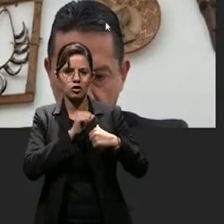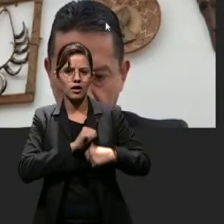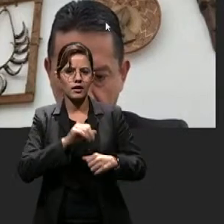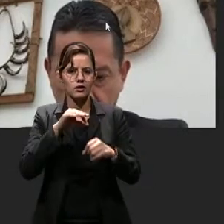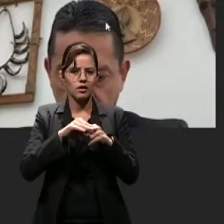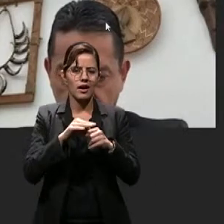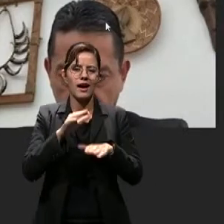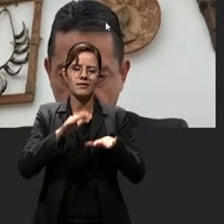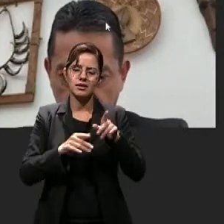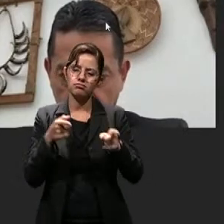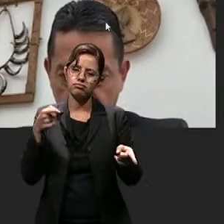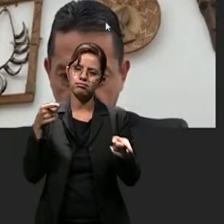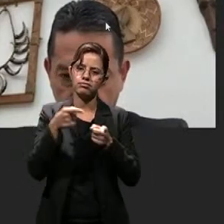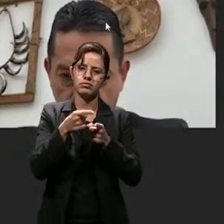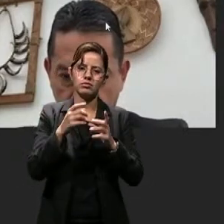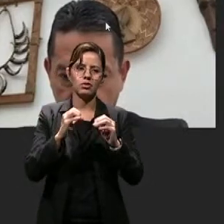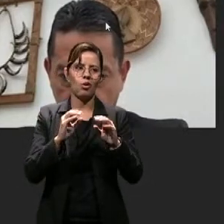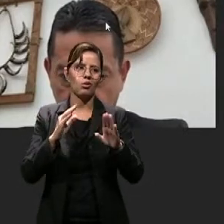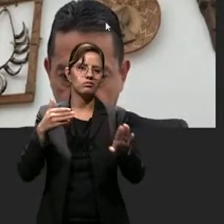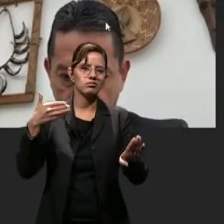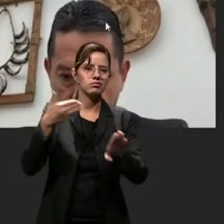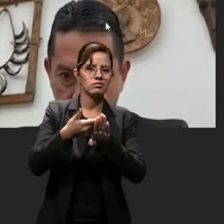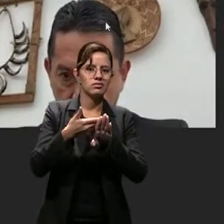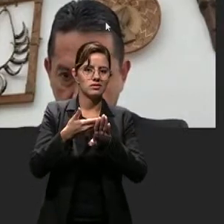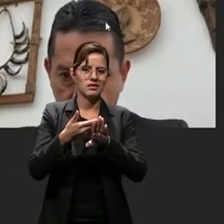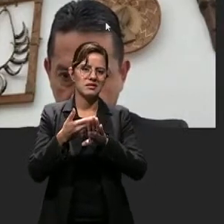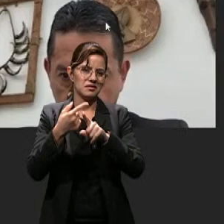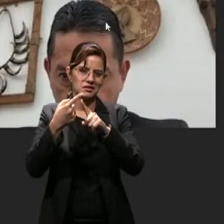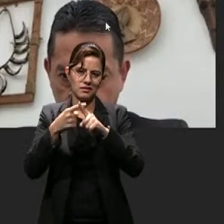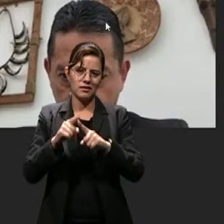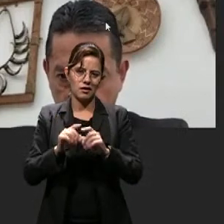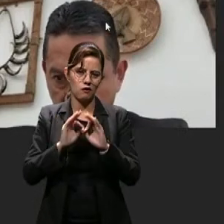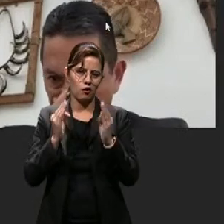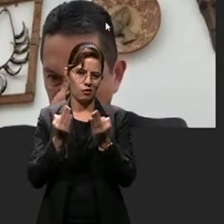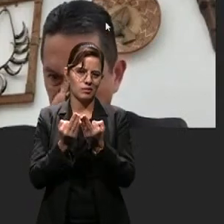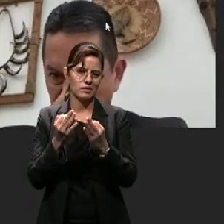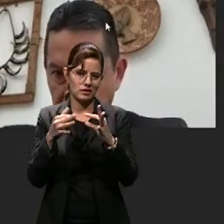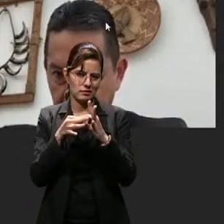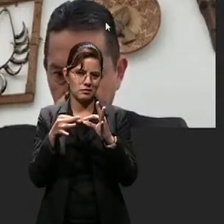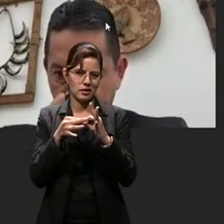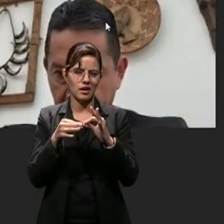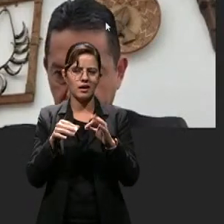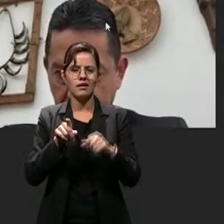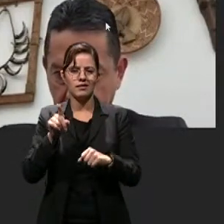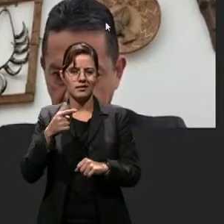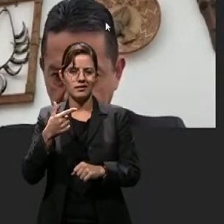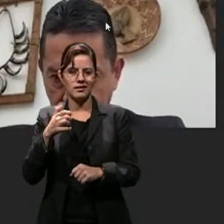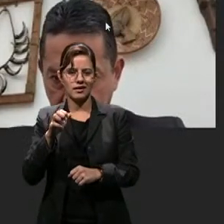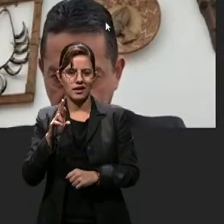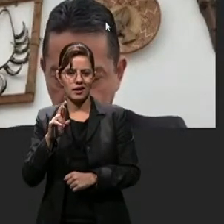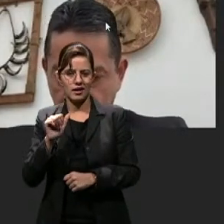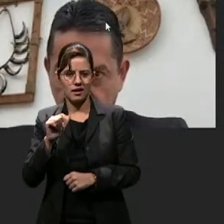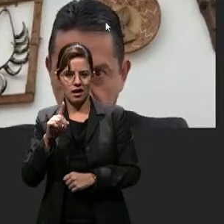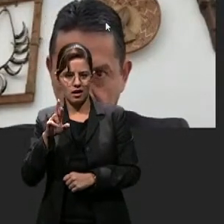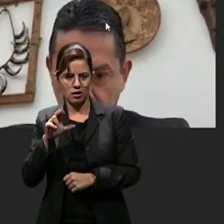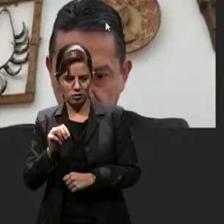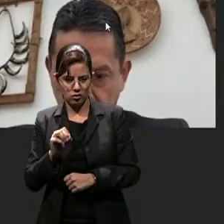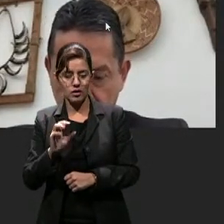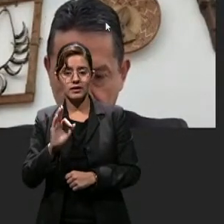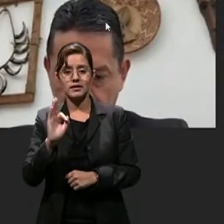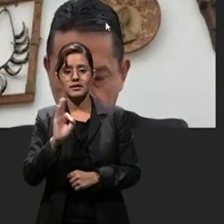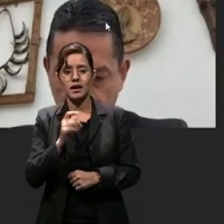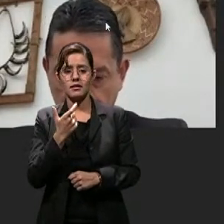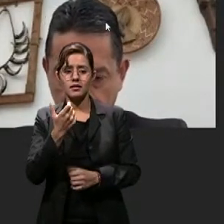harassing electoral authorities in the ways that Gerardo was mentioning, through budget